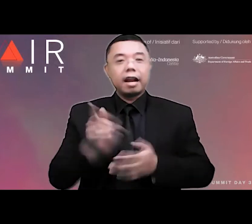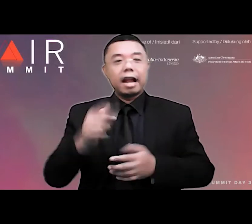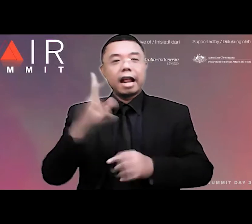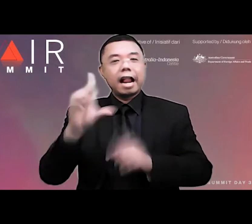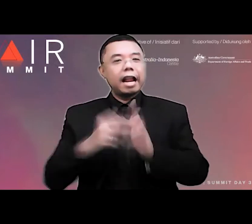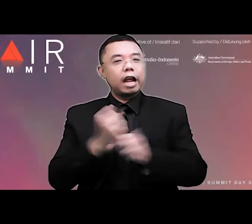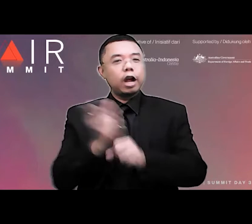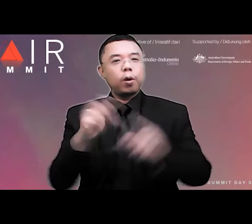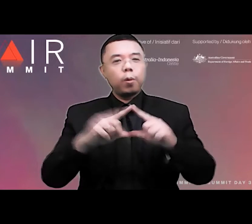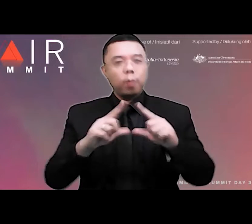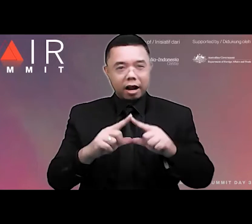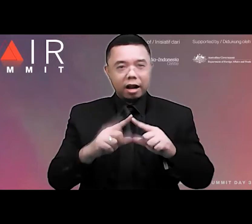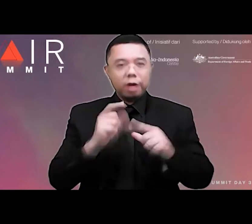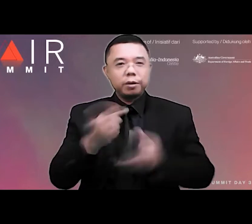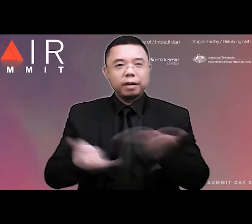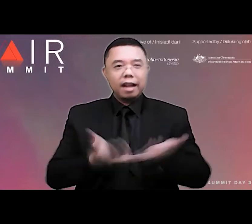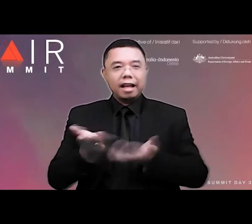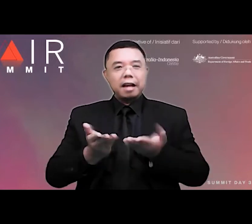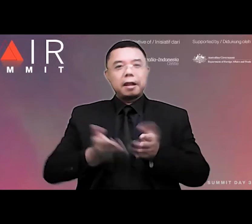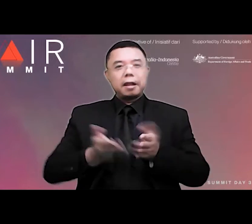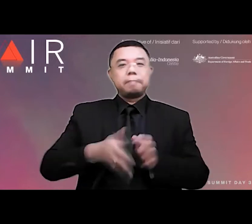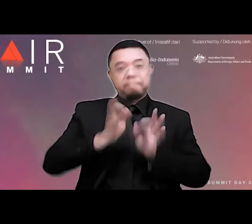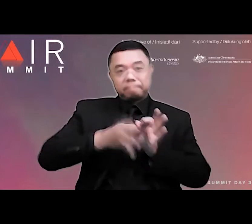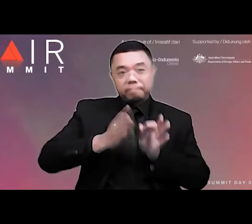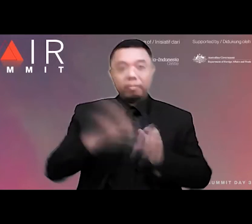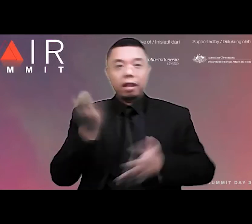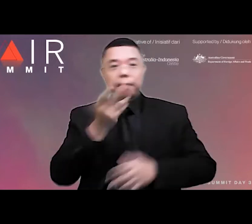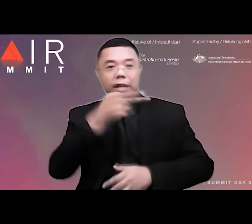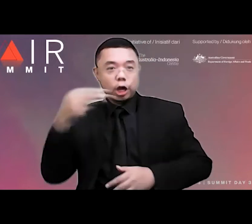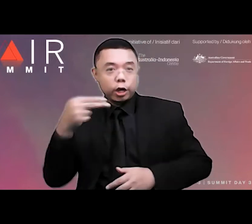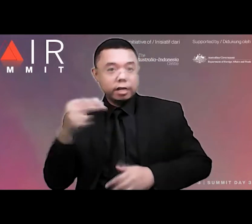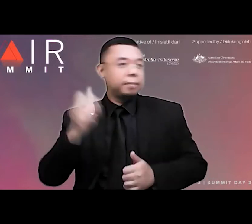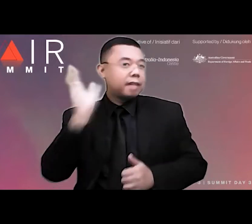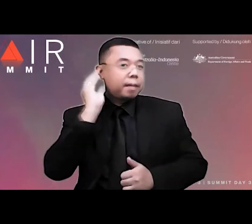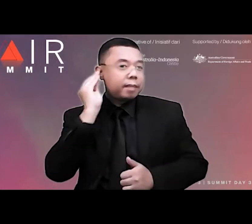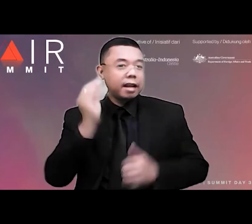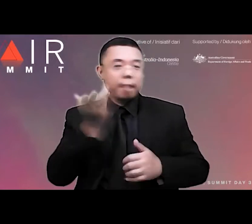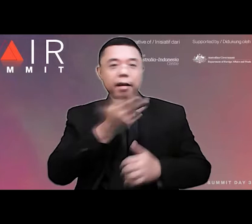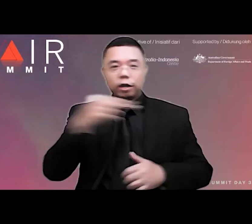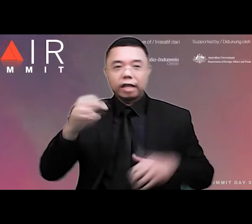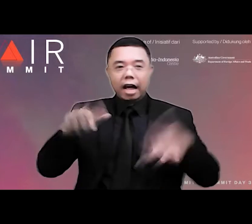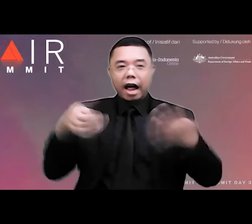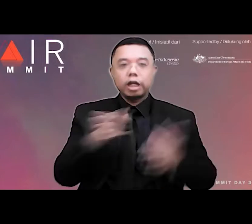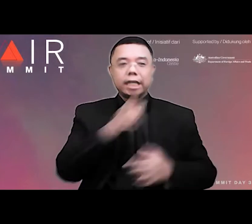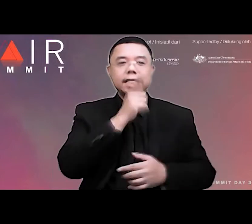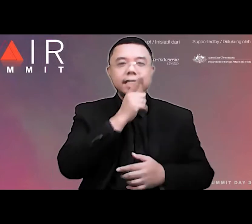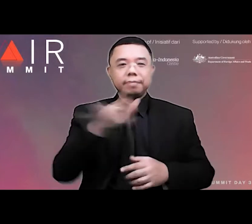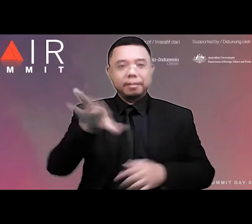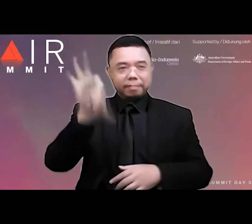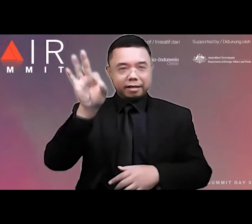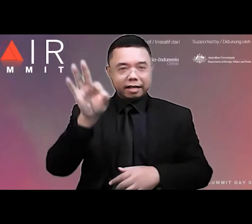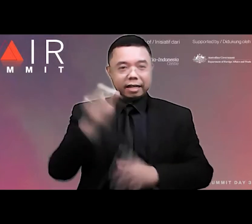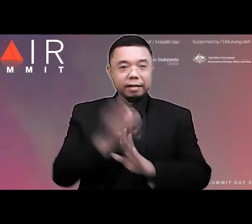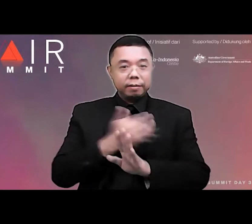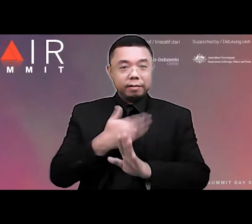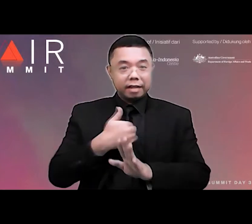listen to this in either the Indonesian or English languages. Before I have a chat with our panel for the day, I